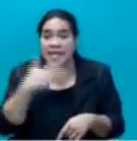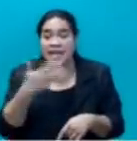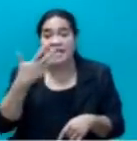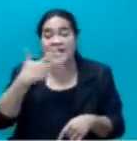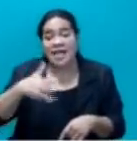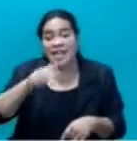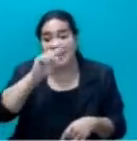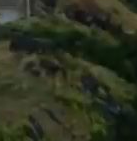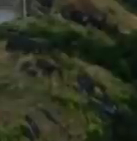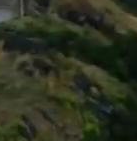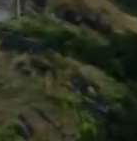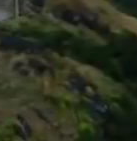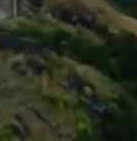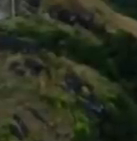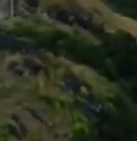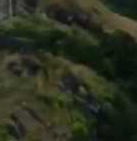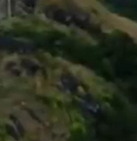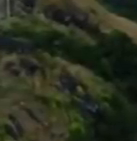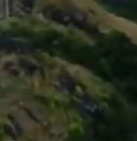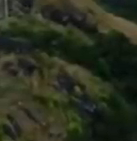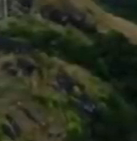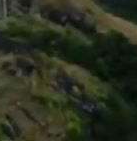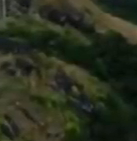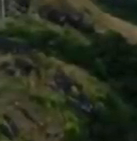land leases, while